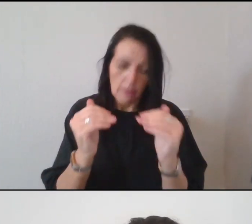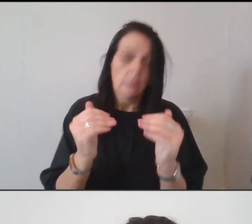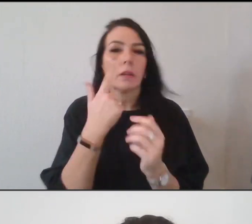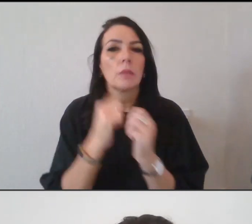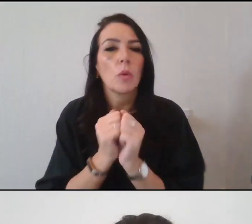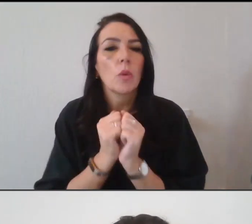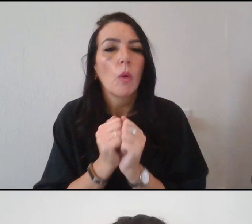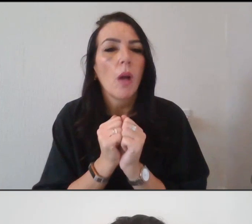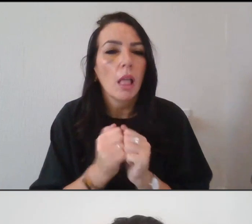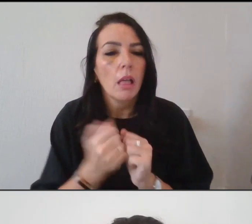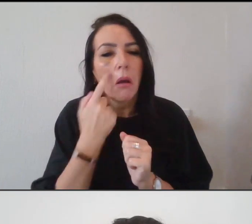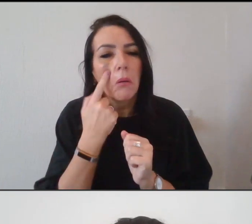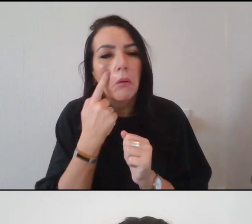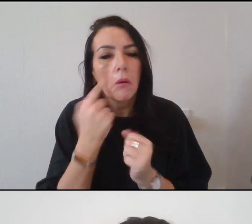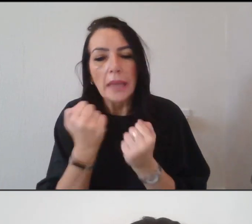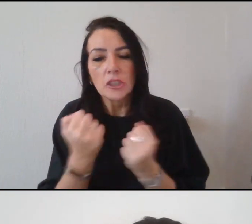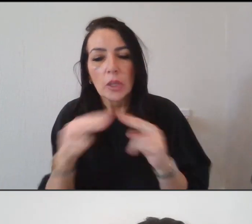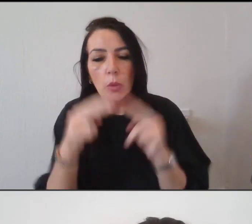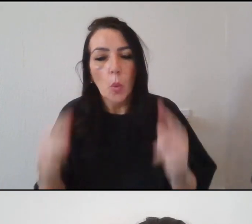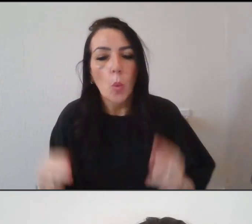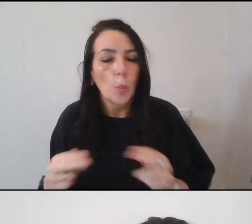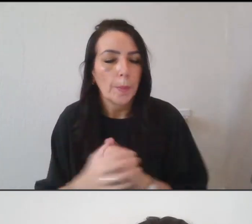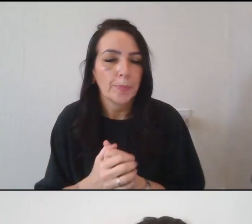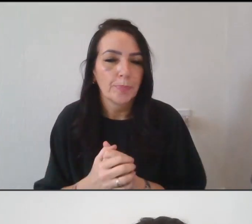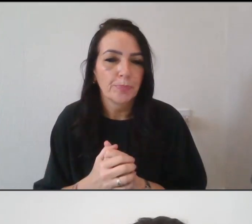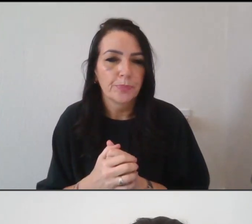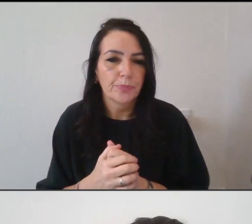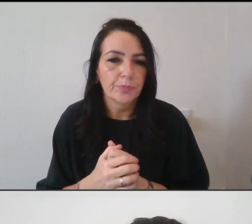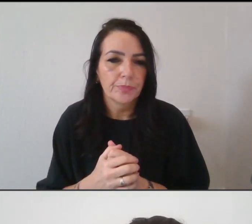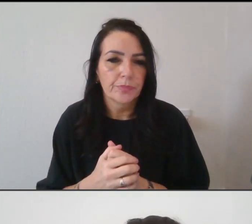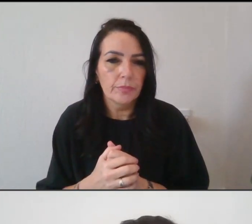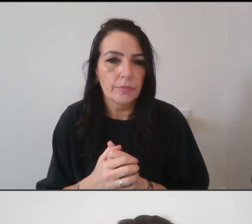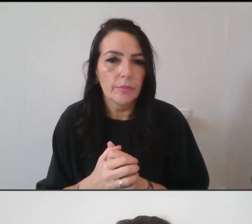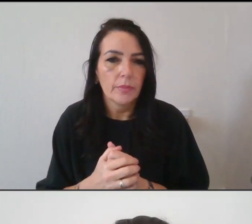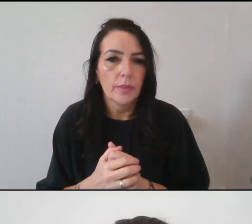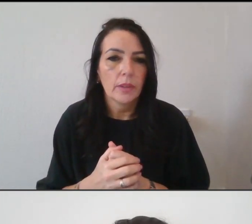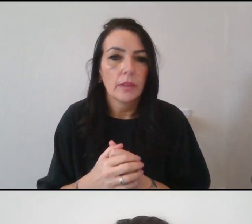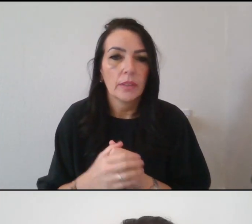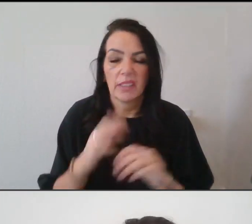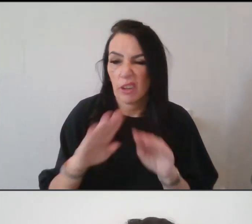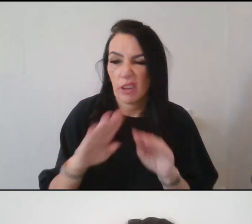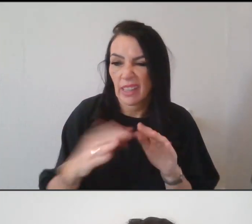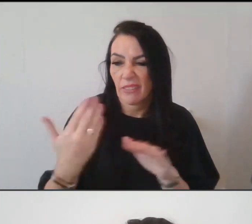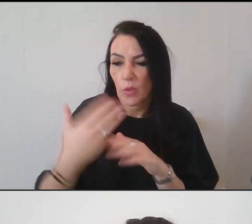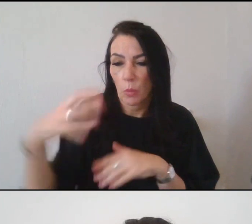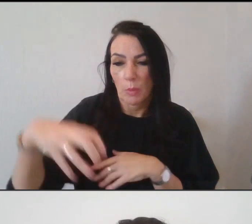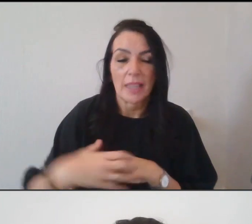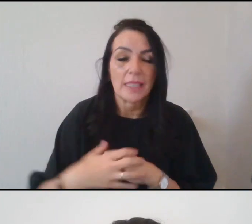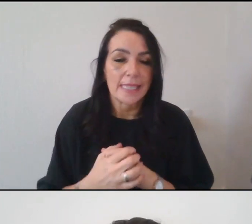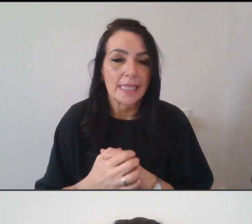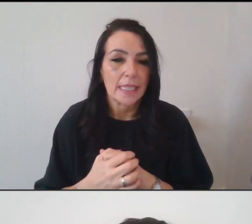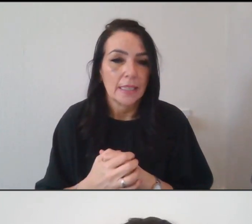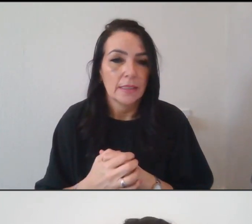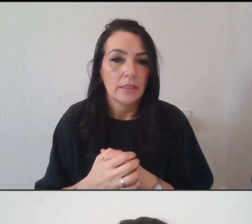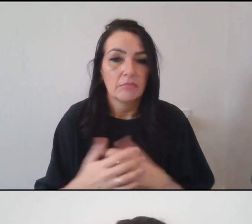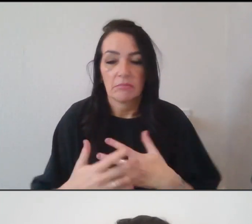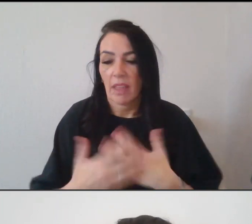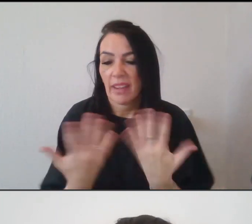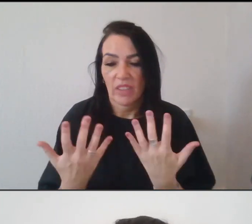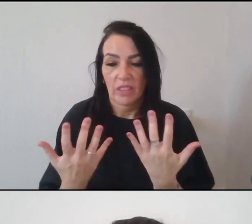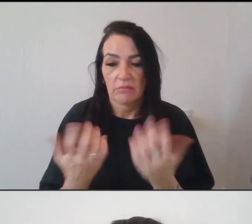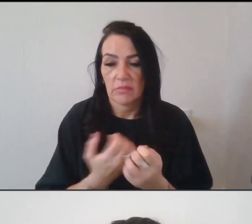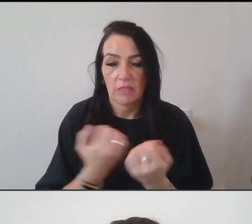to look at energy in your home when you're looking at energy efficiency training, even for the workplace. I think if any of us did some